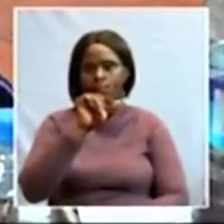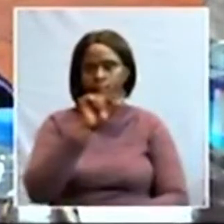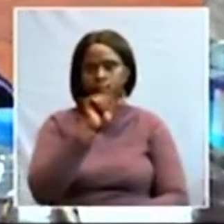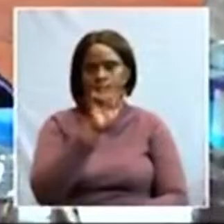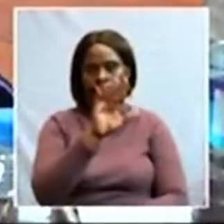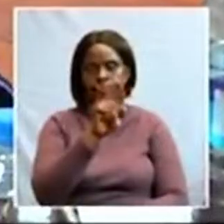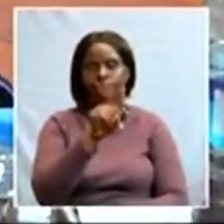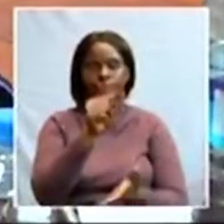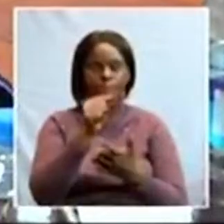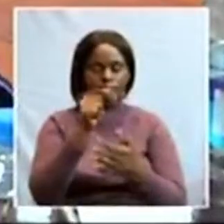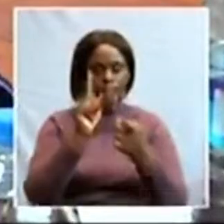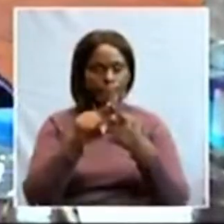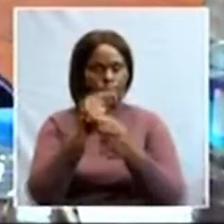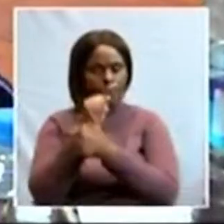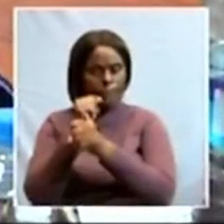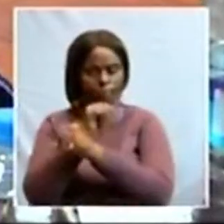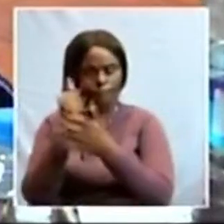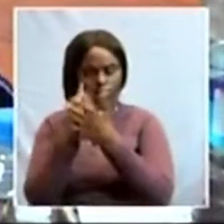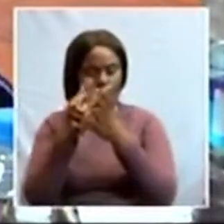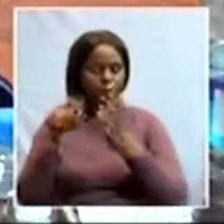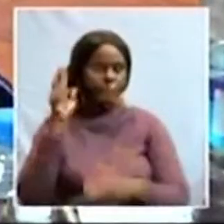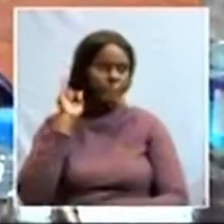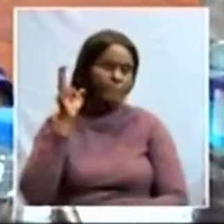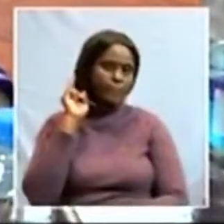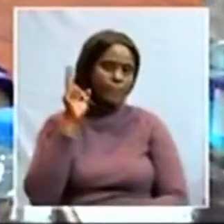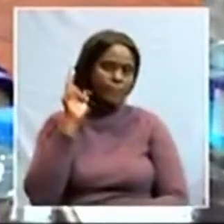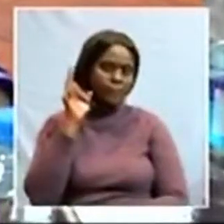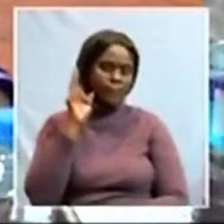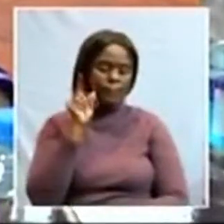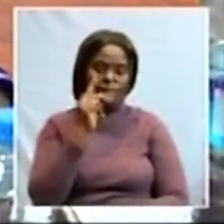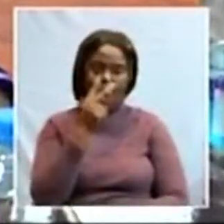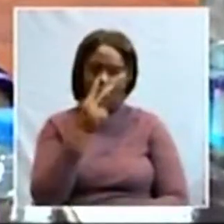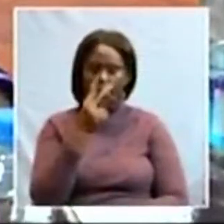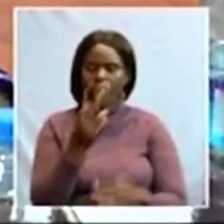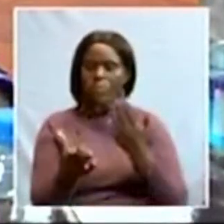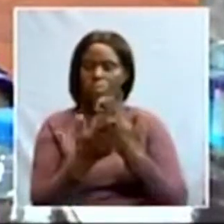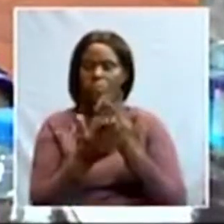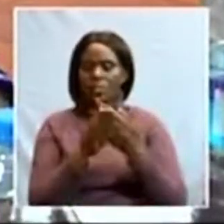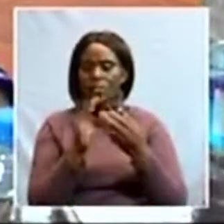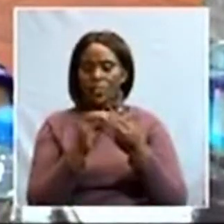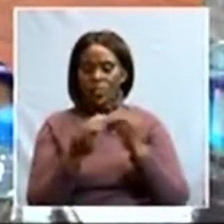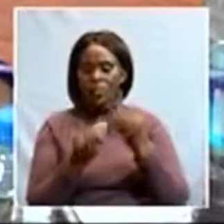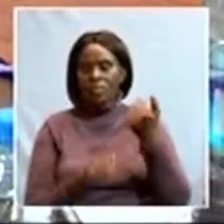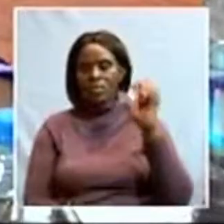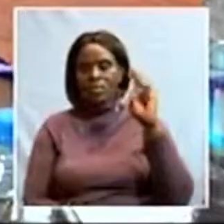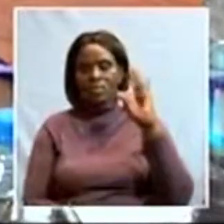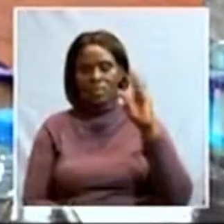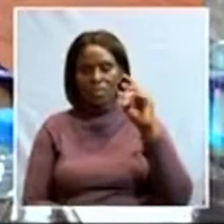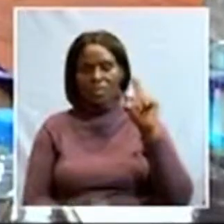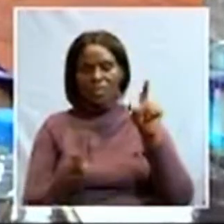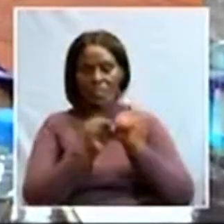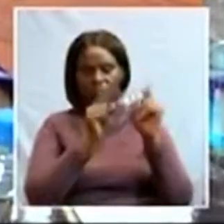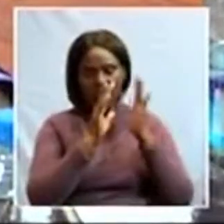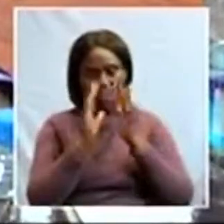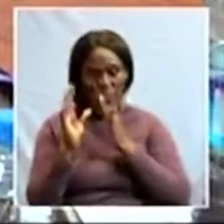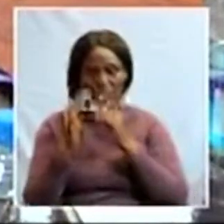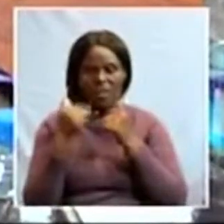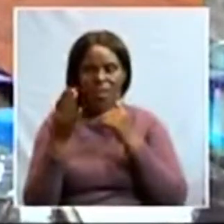2025 budget to offset the historical. See Appendix 17. Remedial